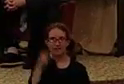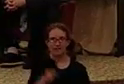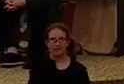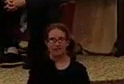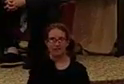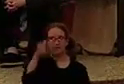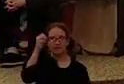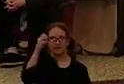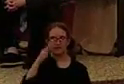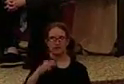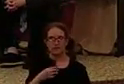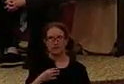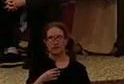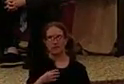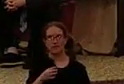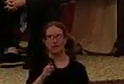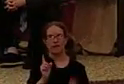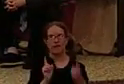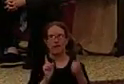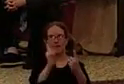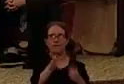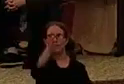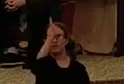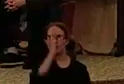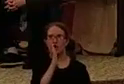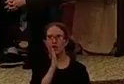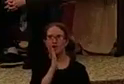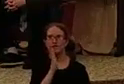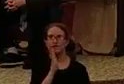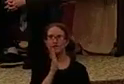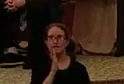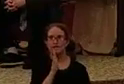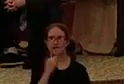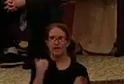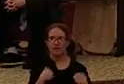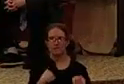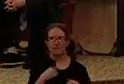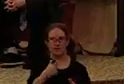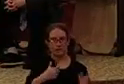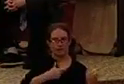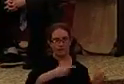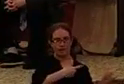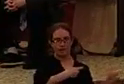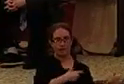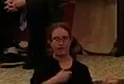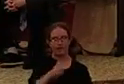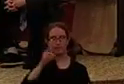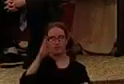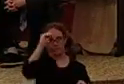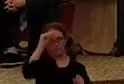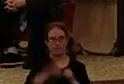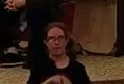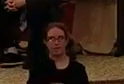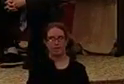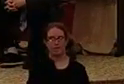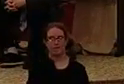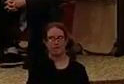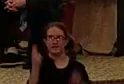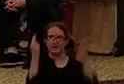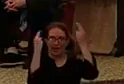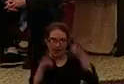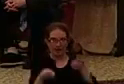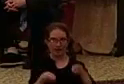as Jacob lay there before God that night, you see, he had been running from his brother Esau ever since that had